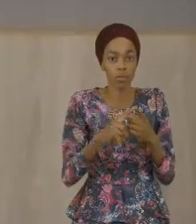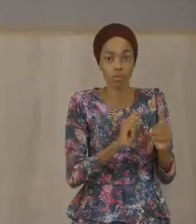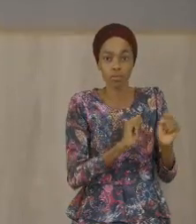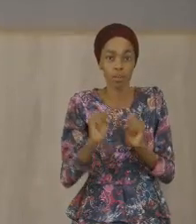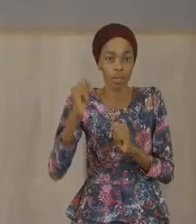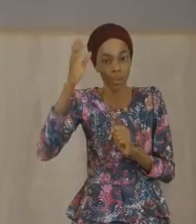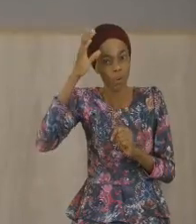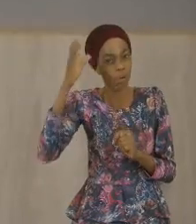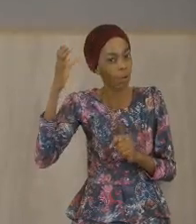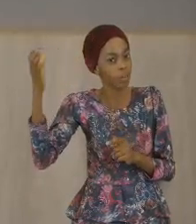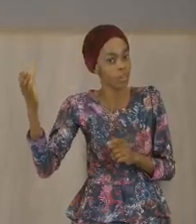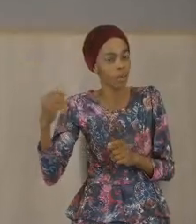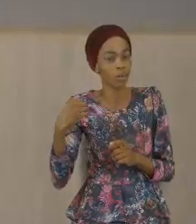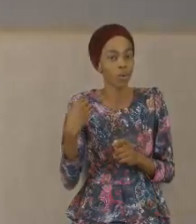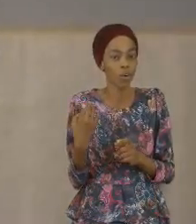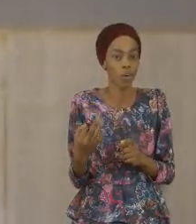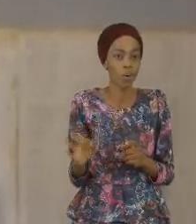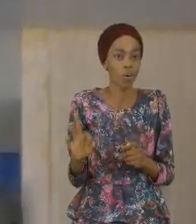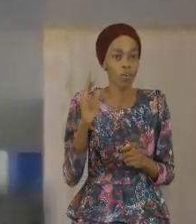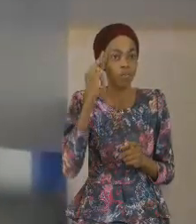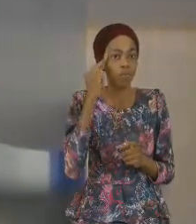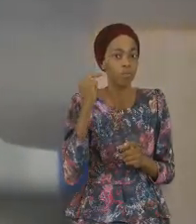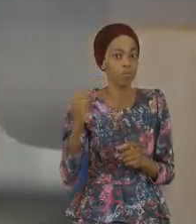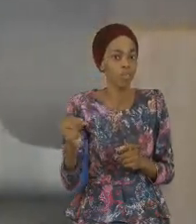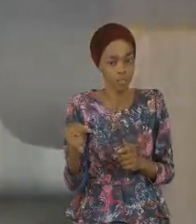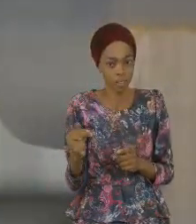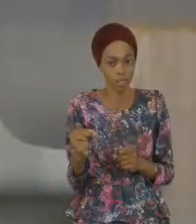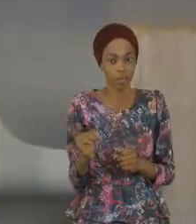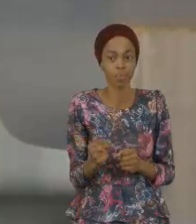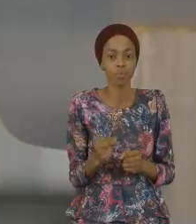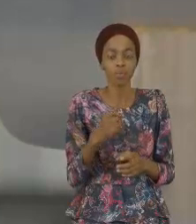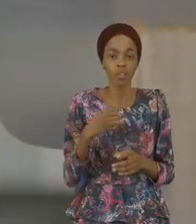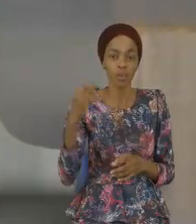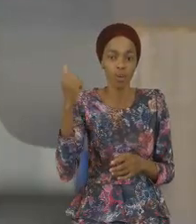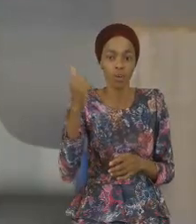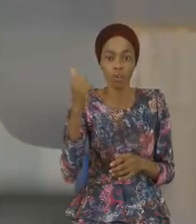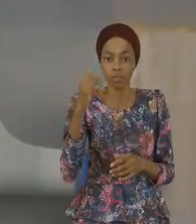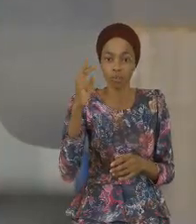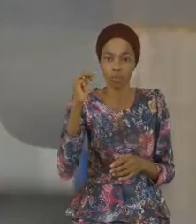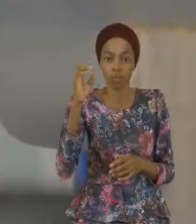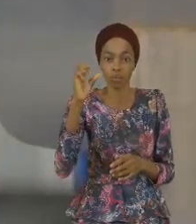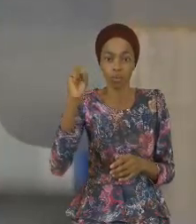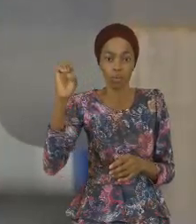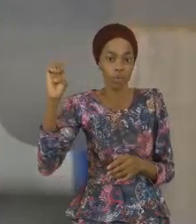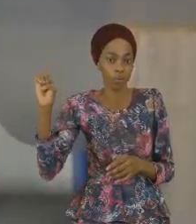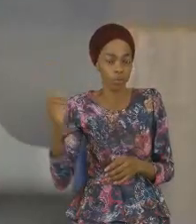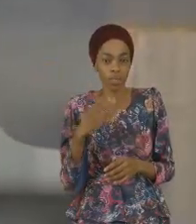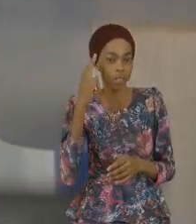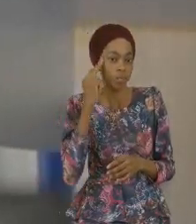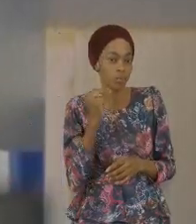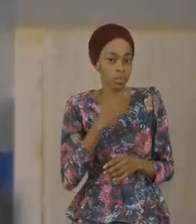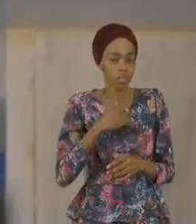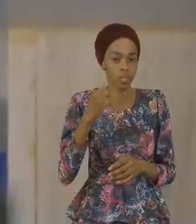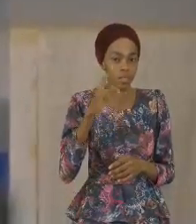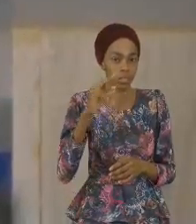chosen, Aaron being chosen, Joshua being chosen, and all the others in the old covenant being chosen, we're going